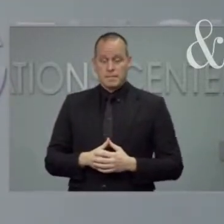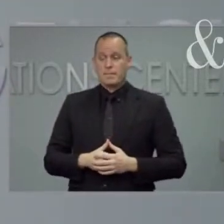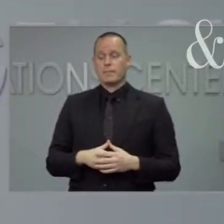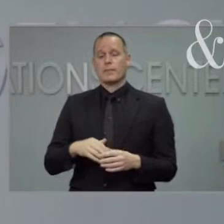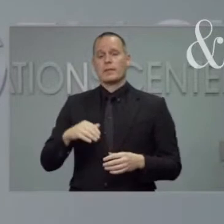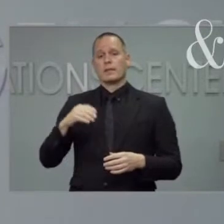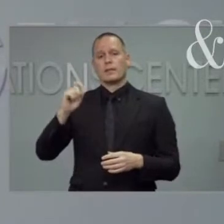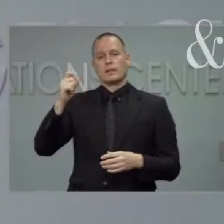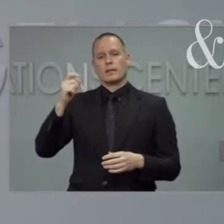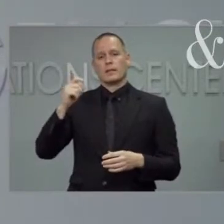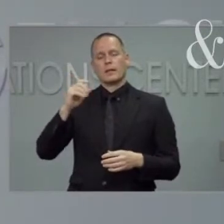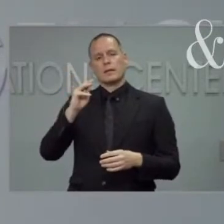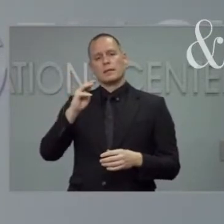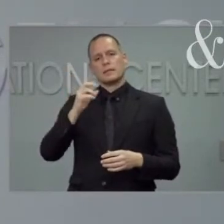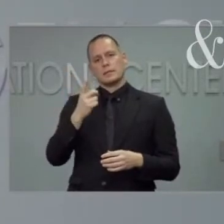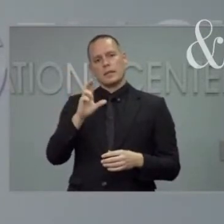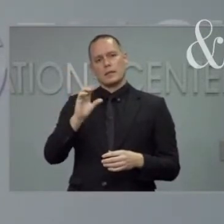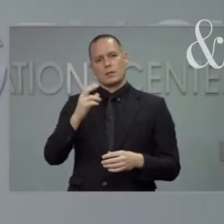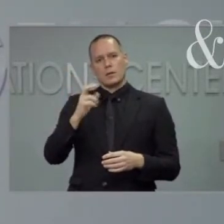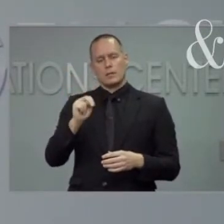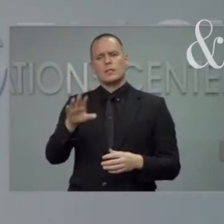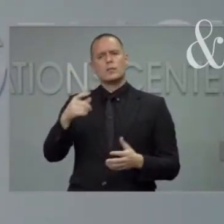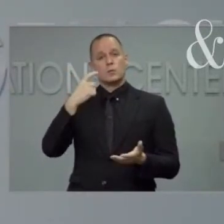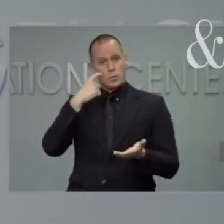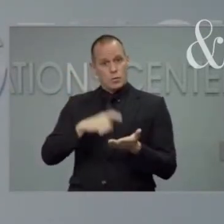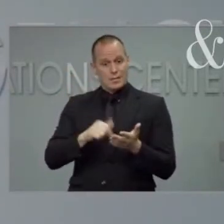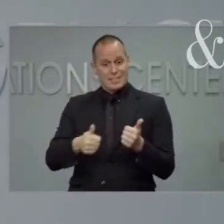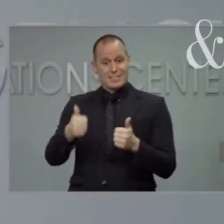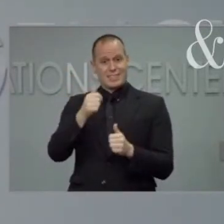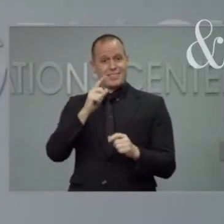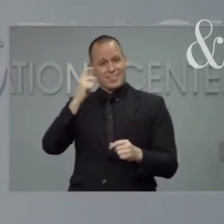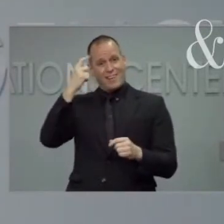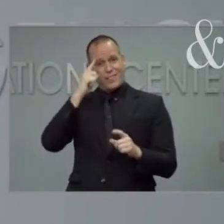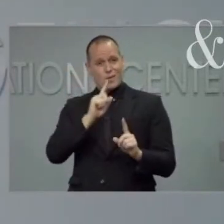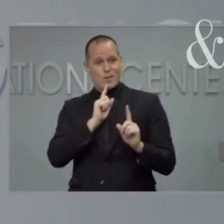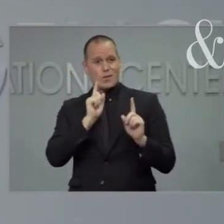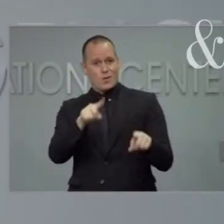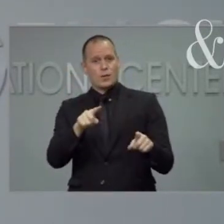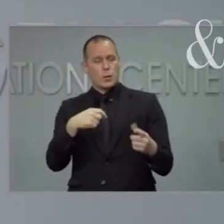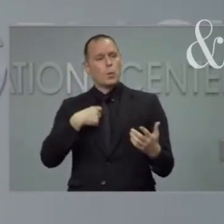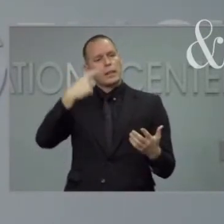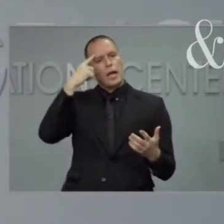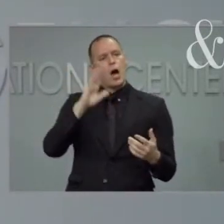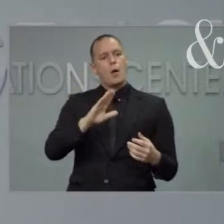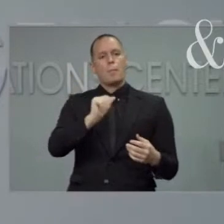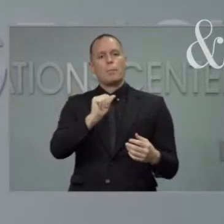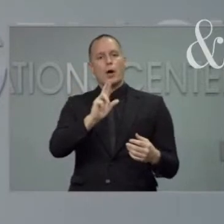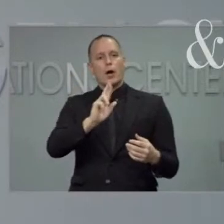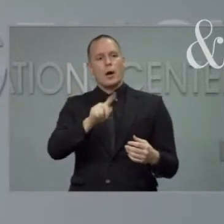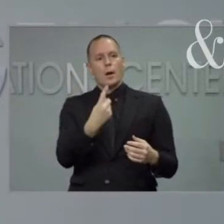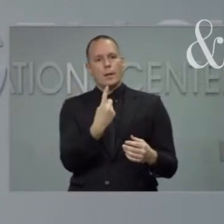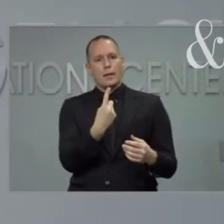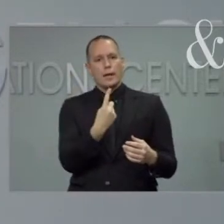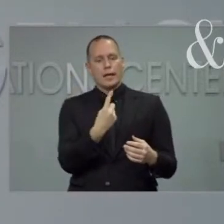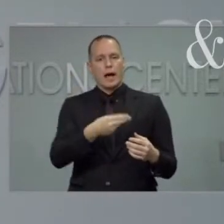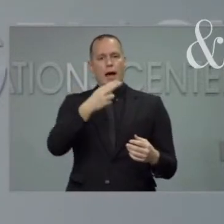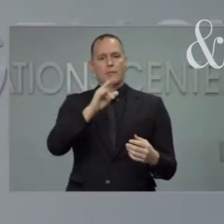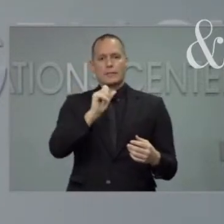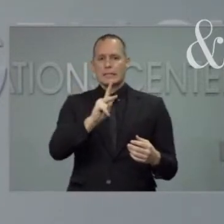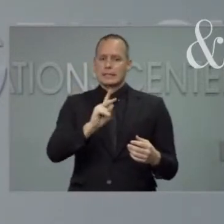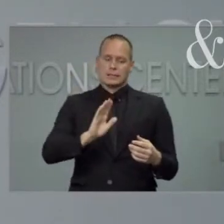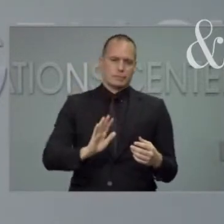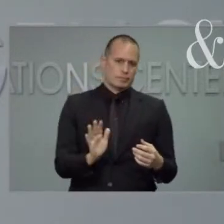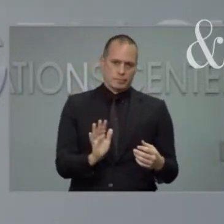Thanks, Dawn. I think you'll see in this executive order, it is not just bars that we think are higher risk areas. The higher